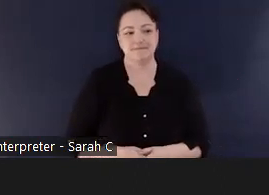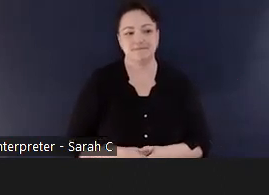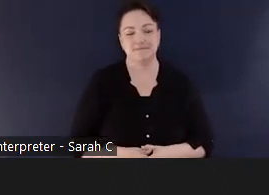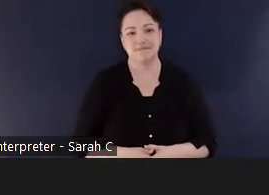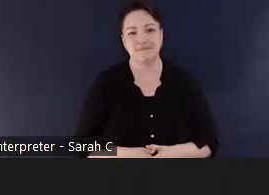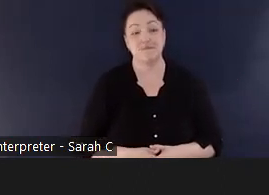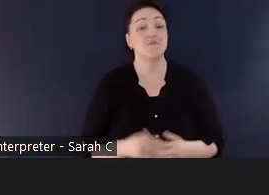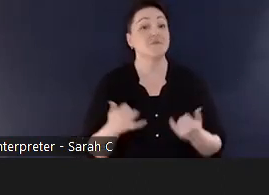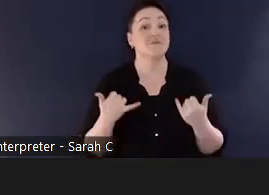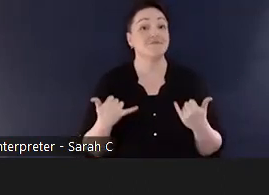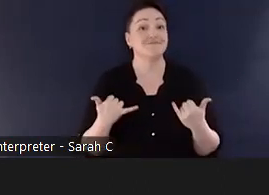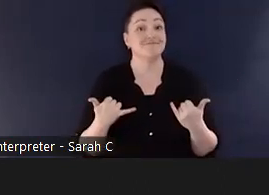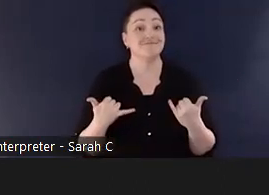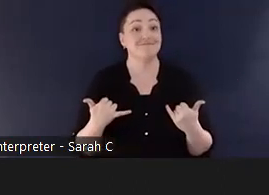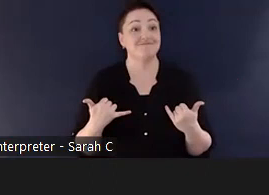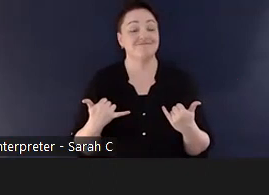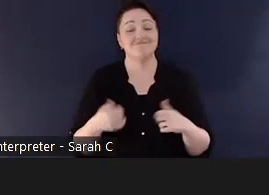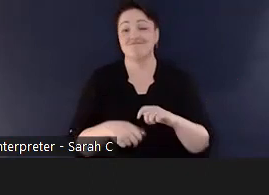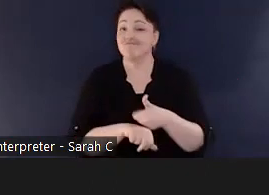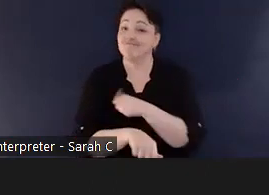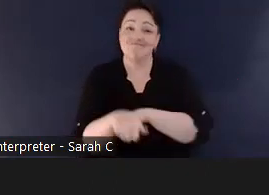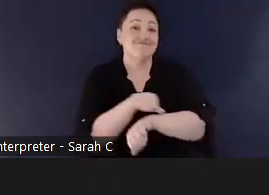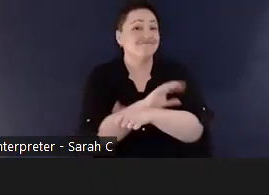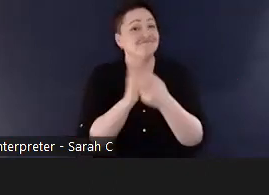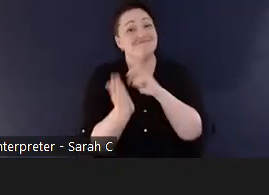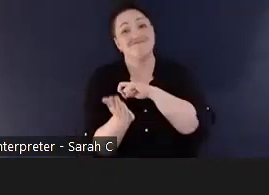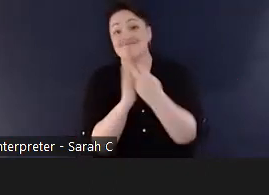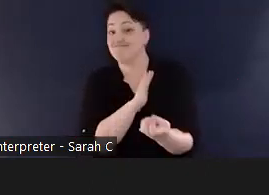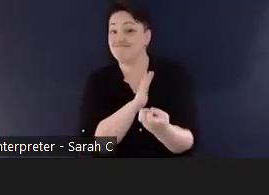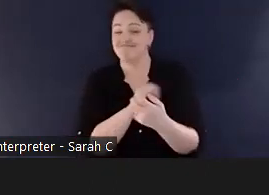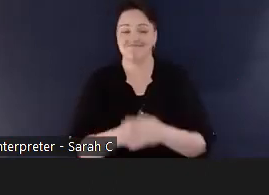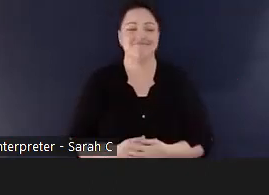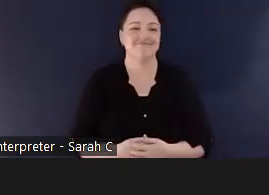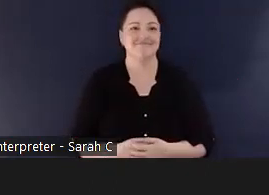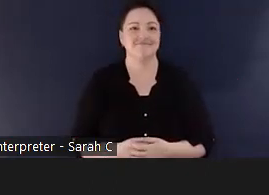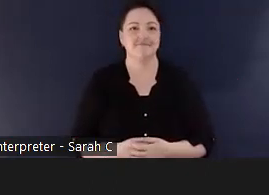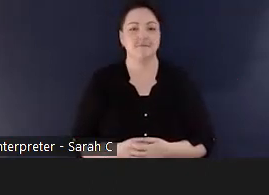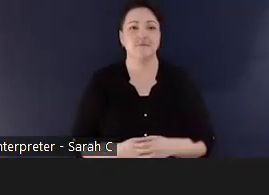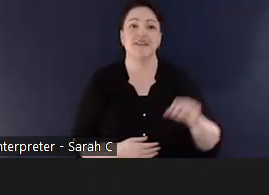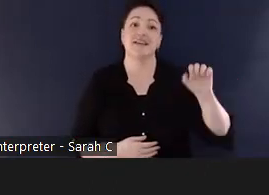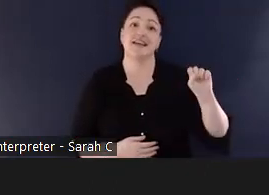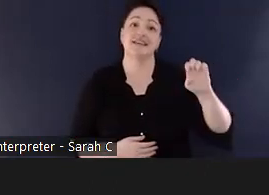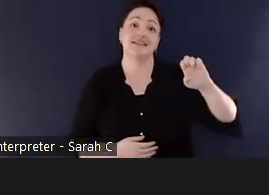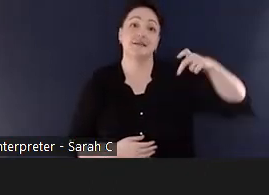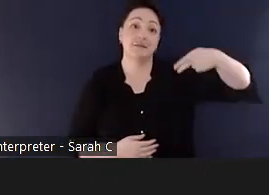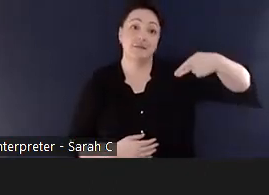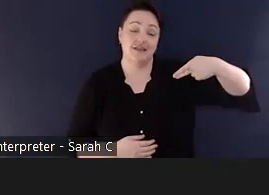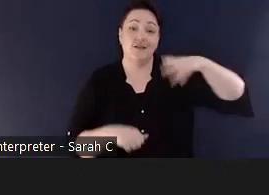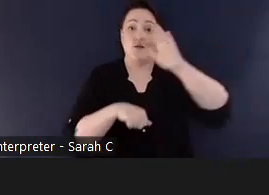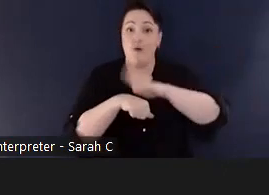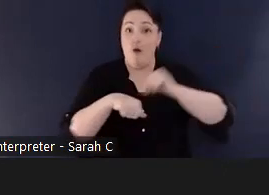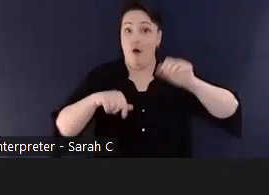And so now we'd like to dive in to provide an overview of the SCP Call 4 and a little